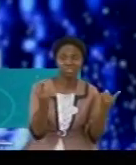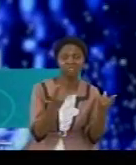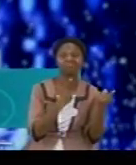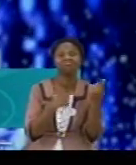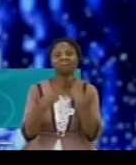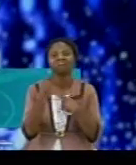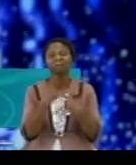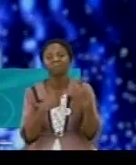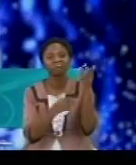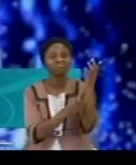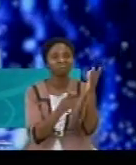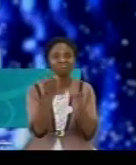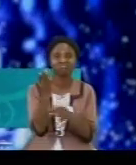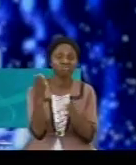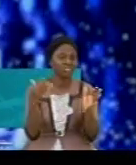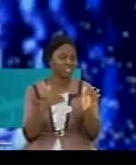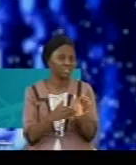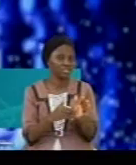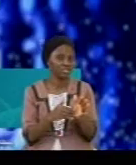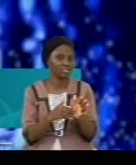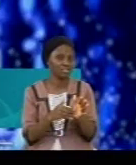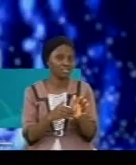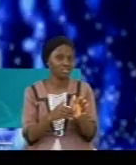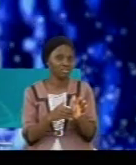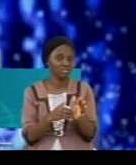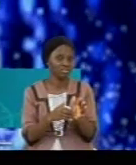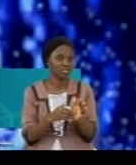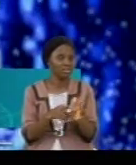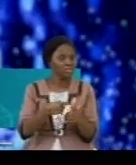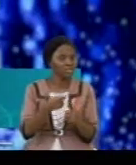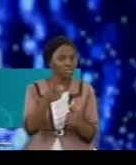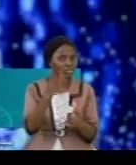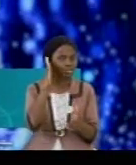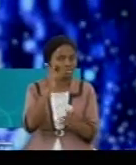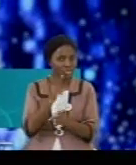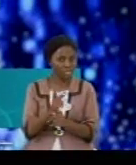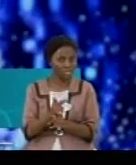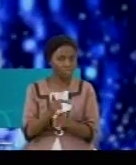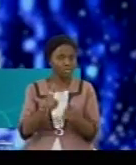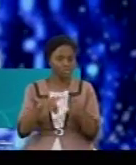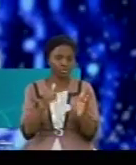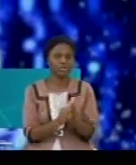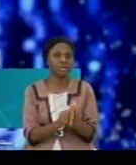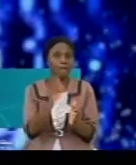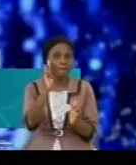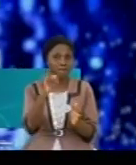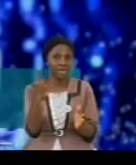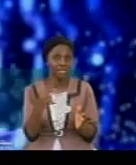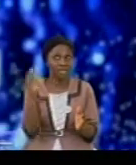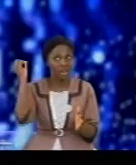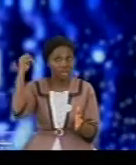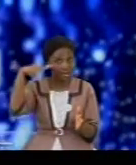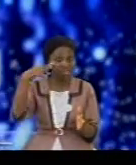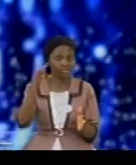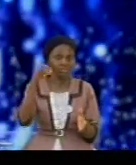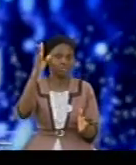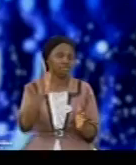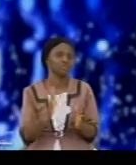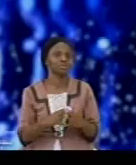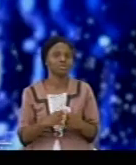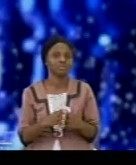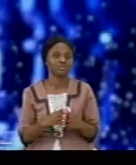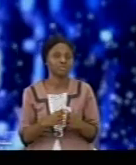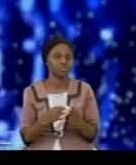now turning around, then you keep to that by the grace of God. Let's hear what the Lord Jesus Christ said to those who believe on him.